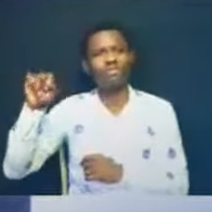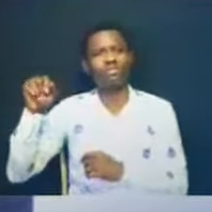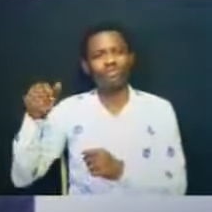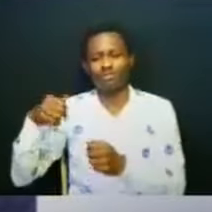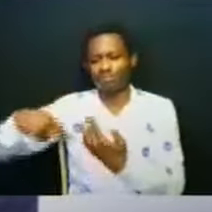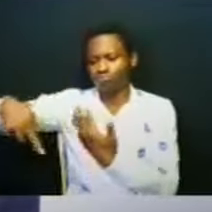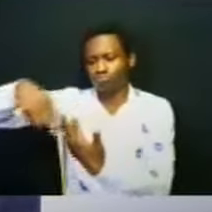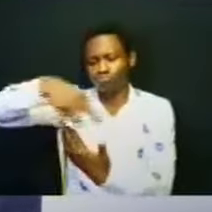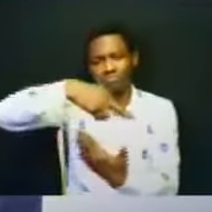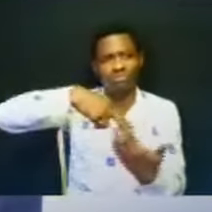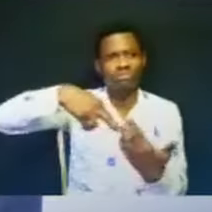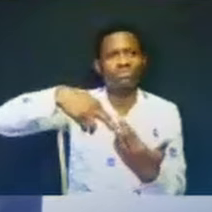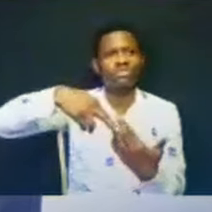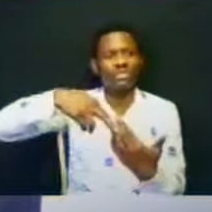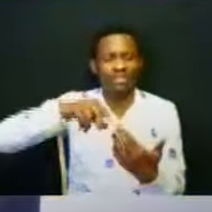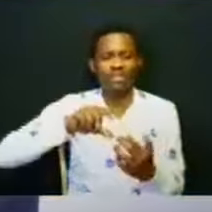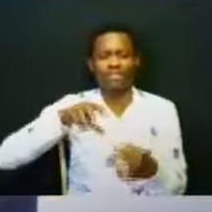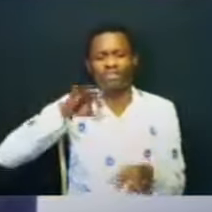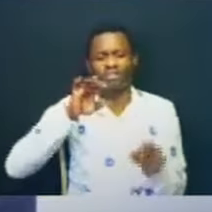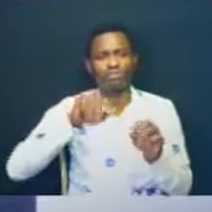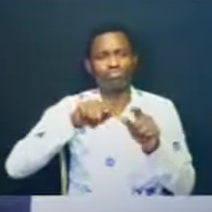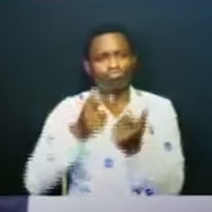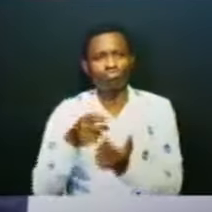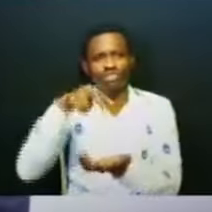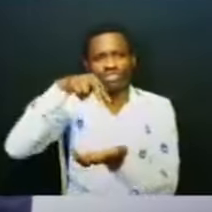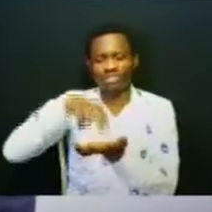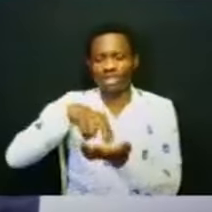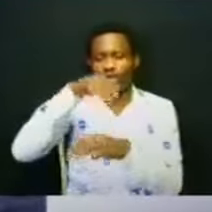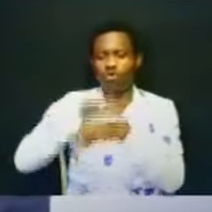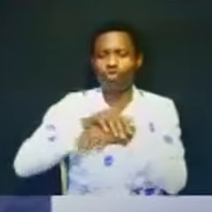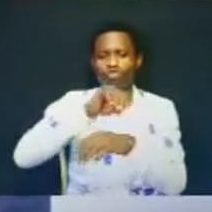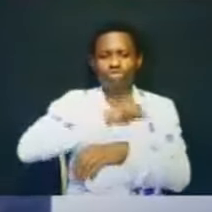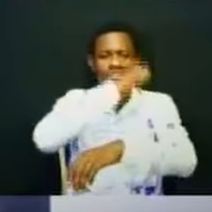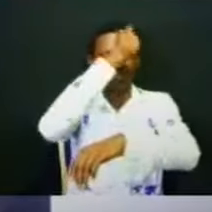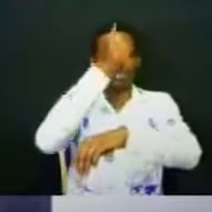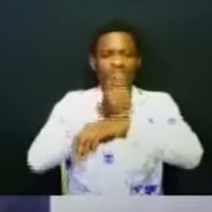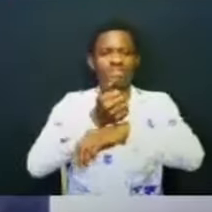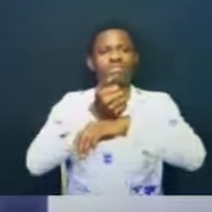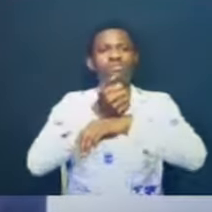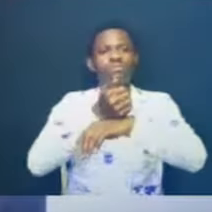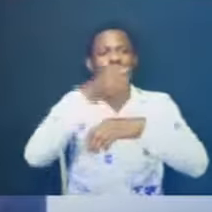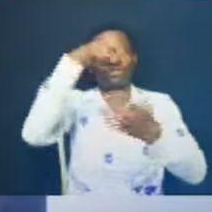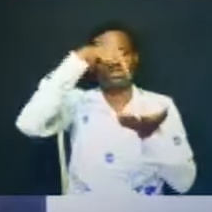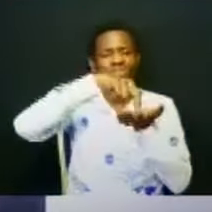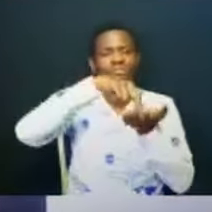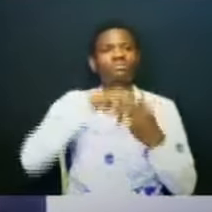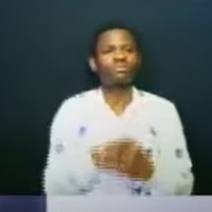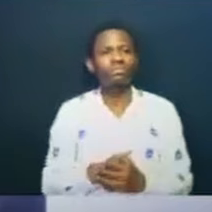group and took their stand on top of a hill. Na Benjamin for boaboa won anu jina Abner echi